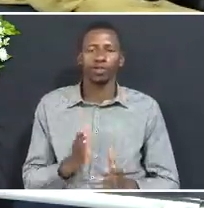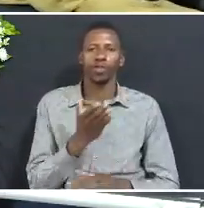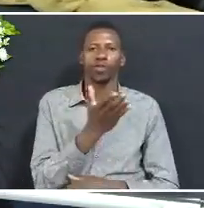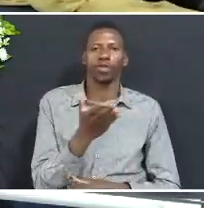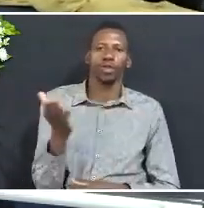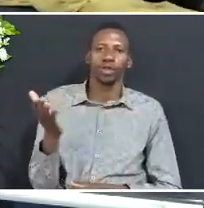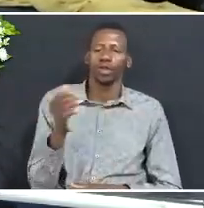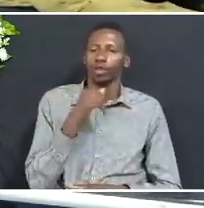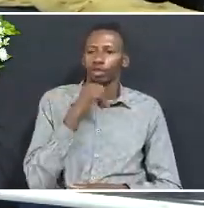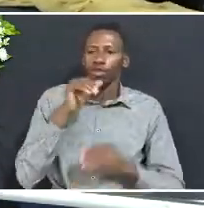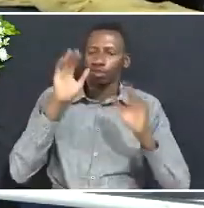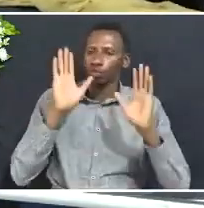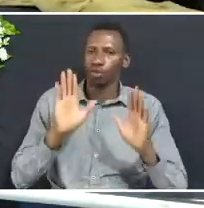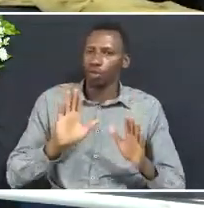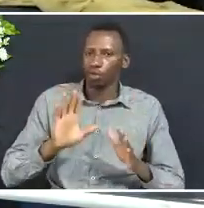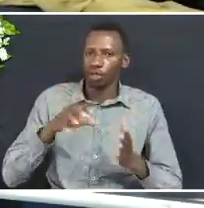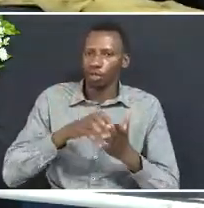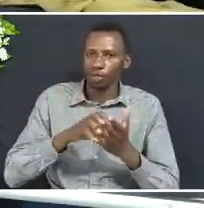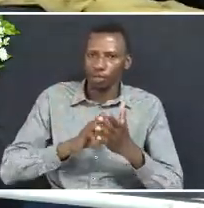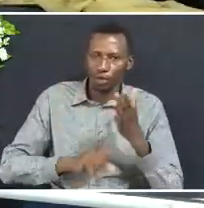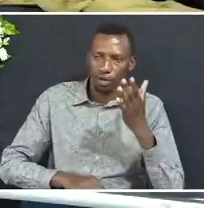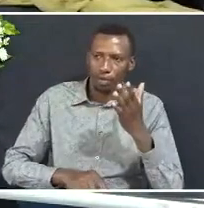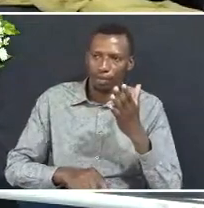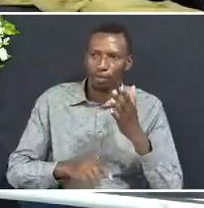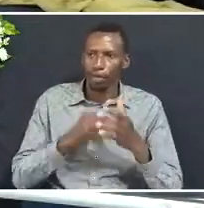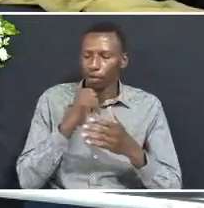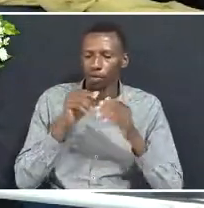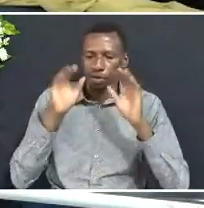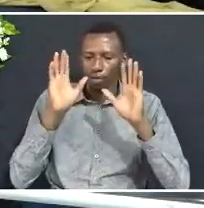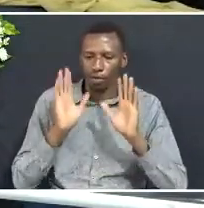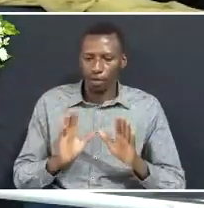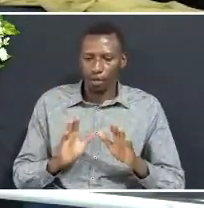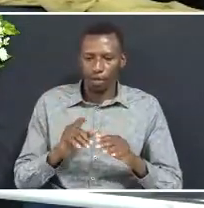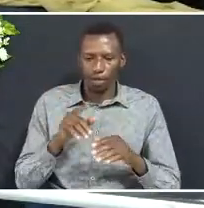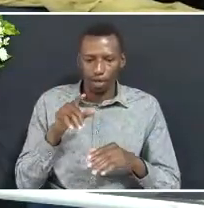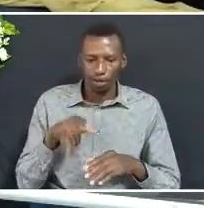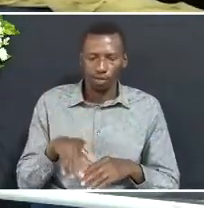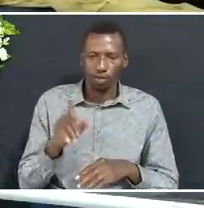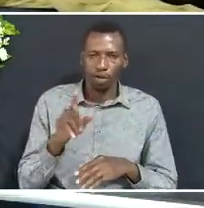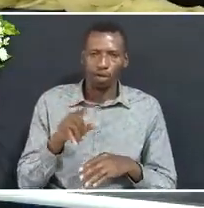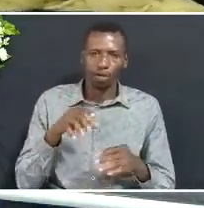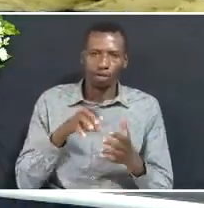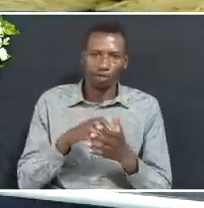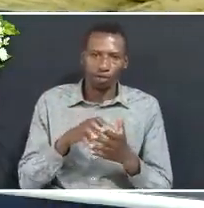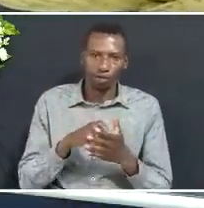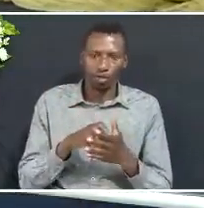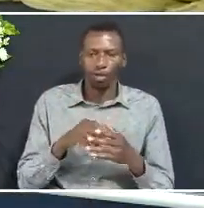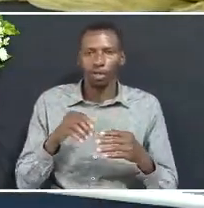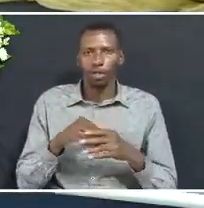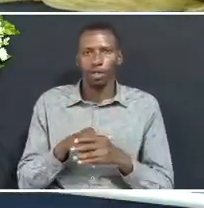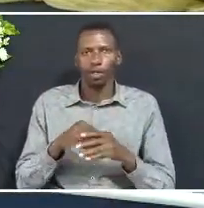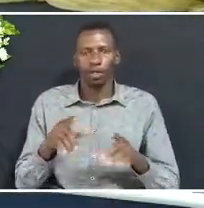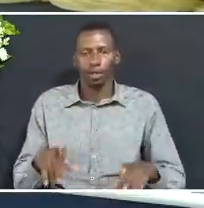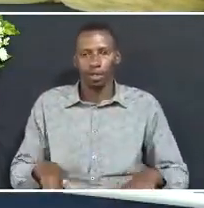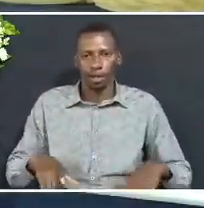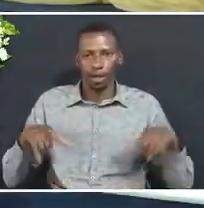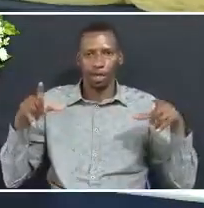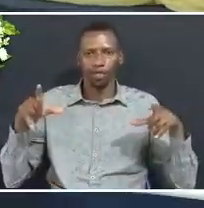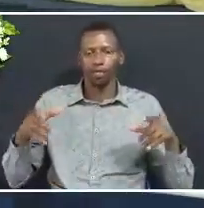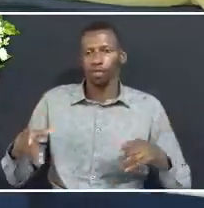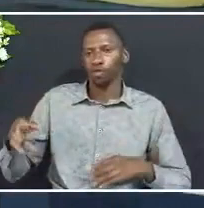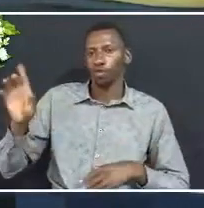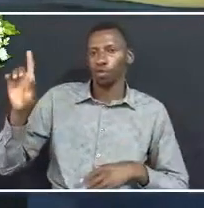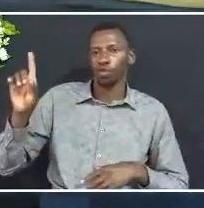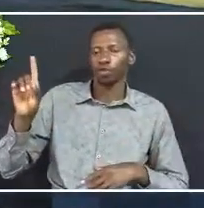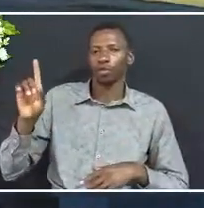irrespective of your circumstances, irrespective of your situation in life.